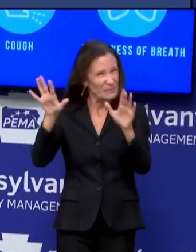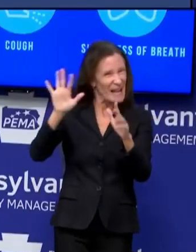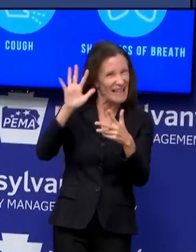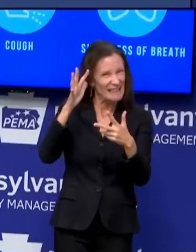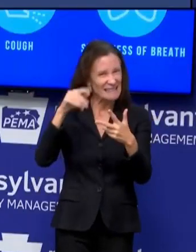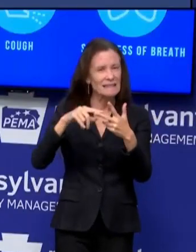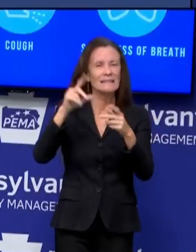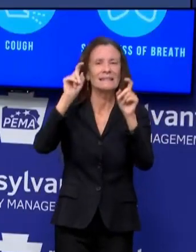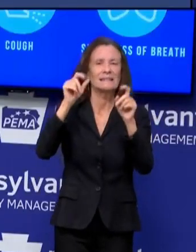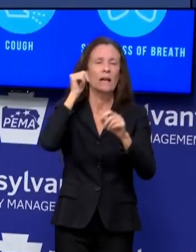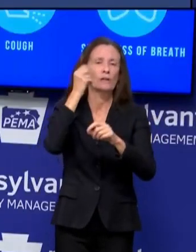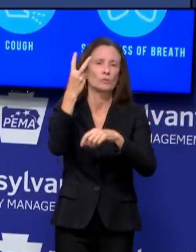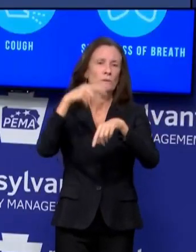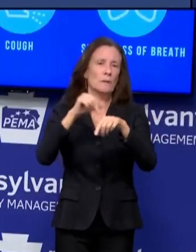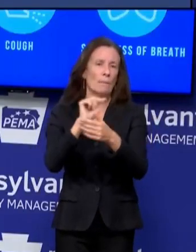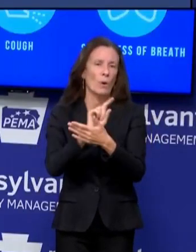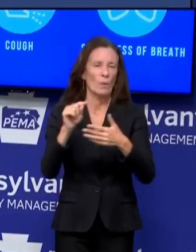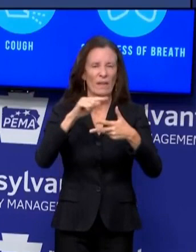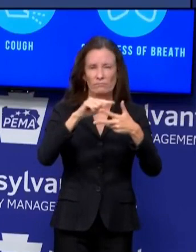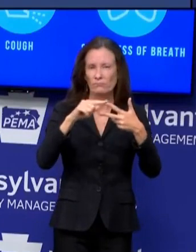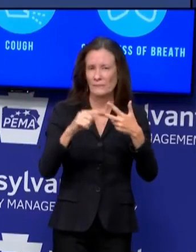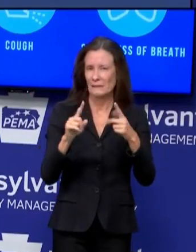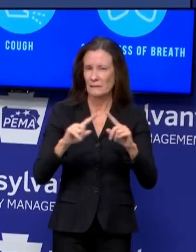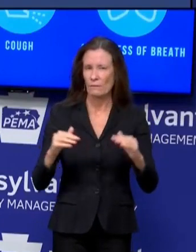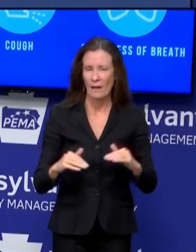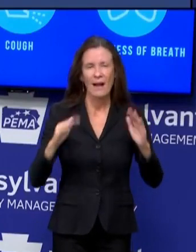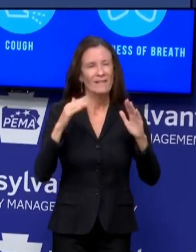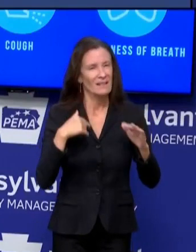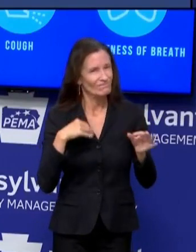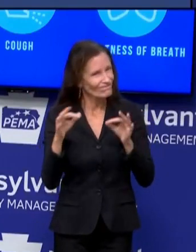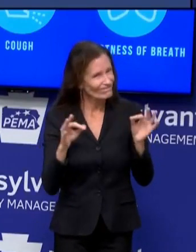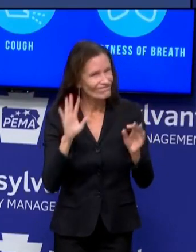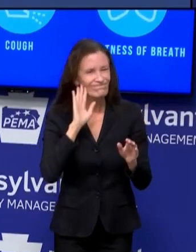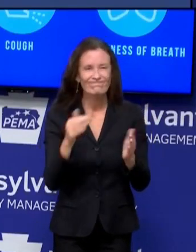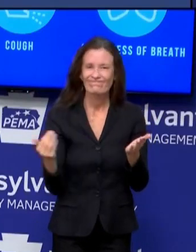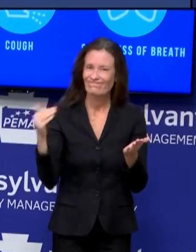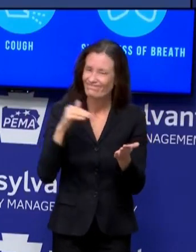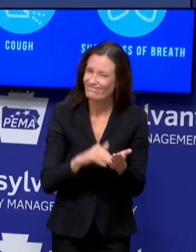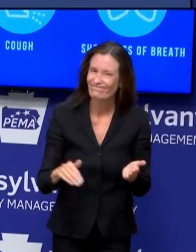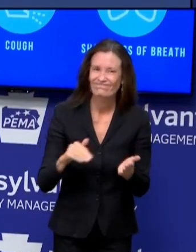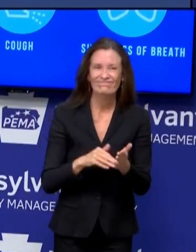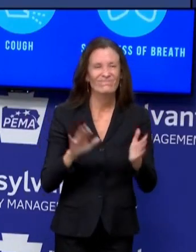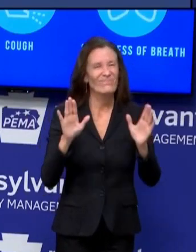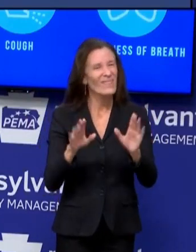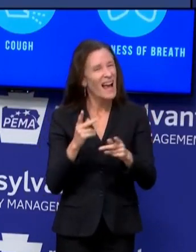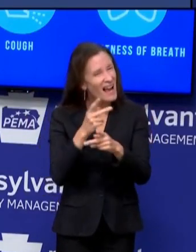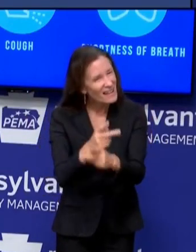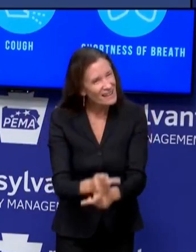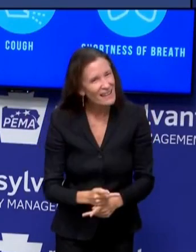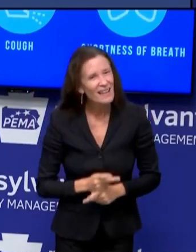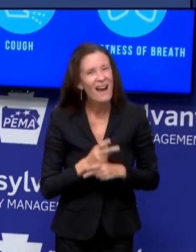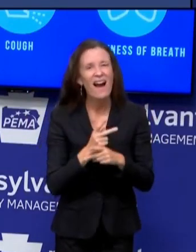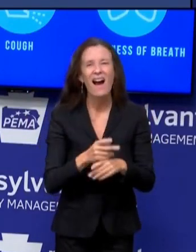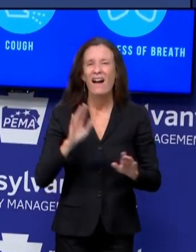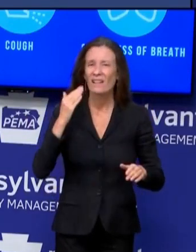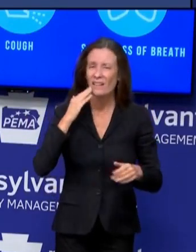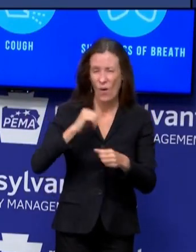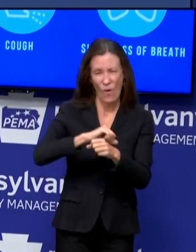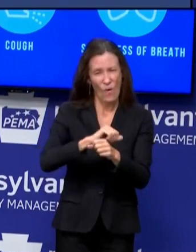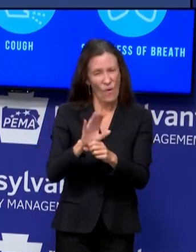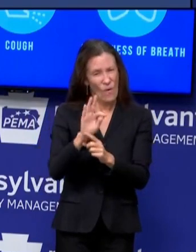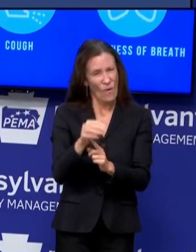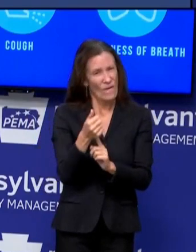We have to be very cautious. We know that COVID-19 enters a facility through the